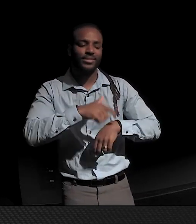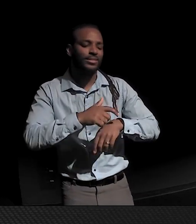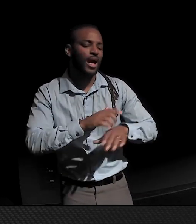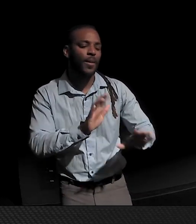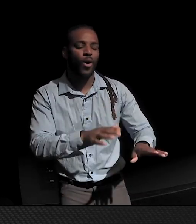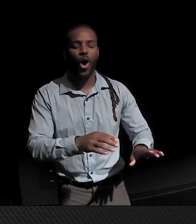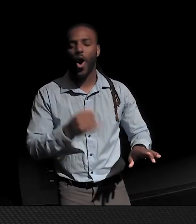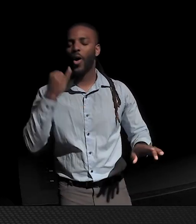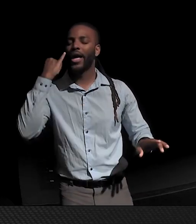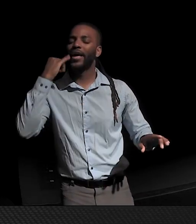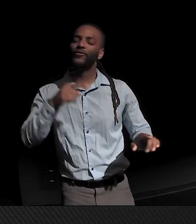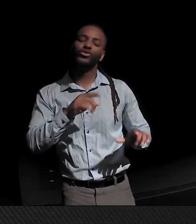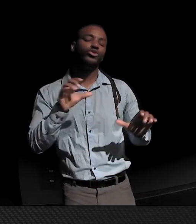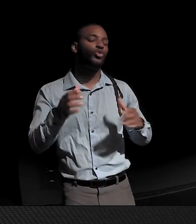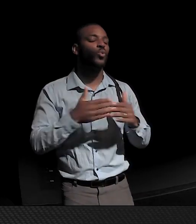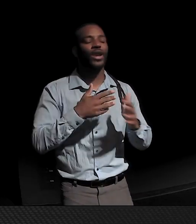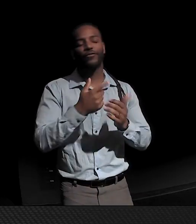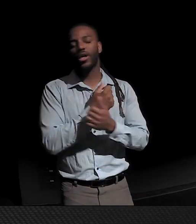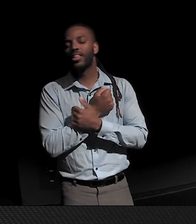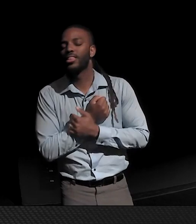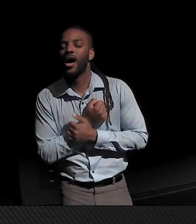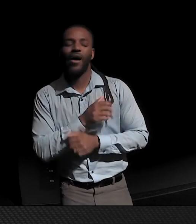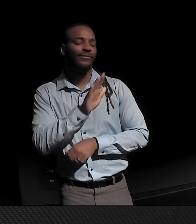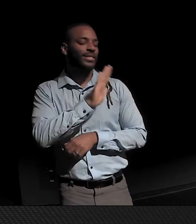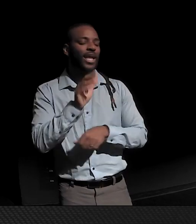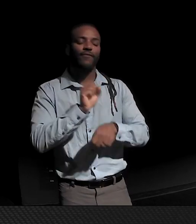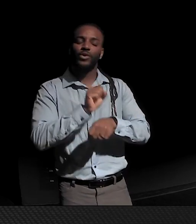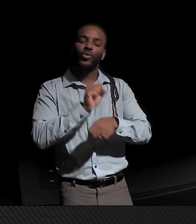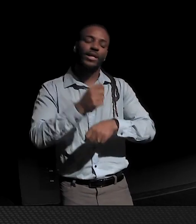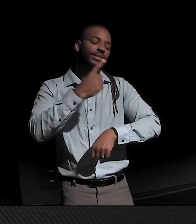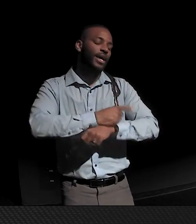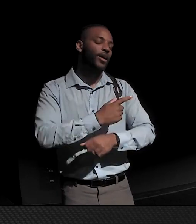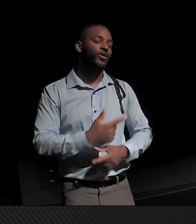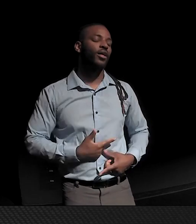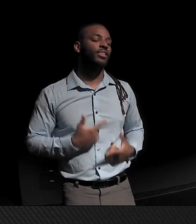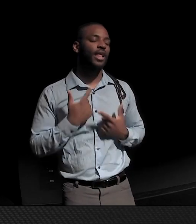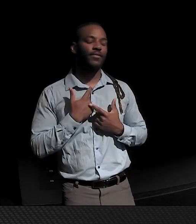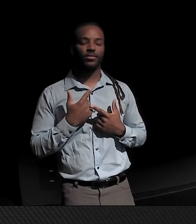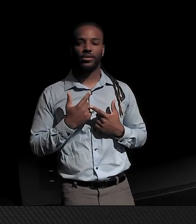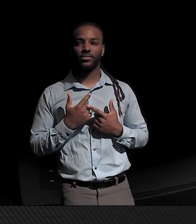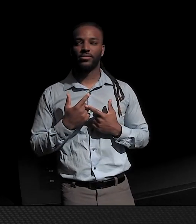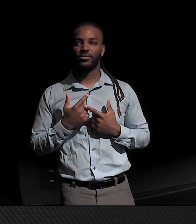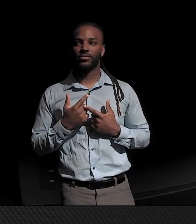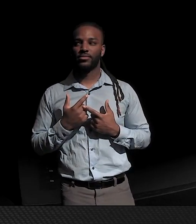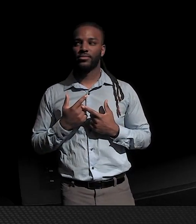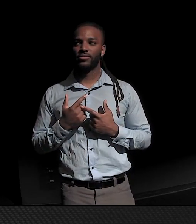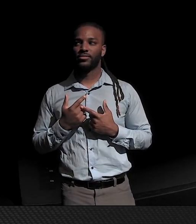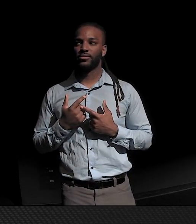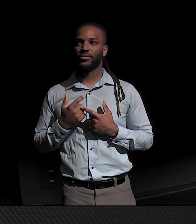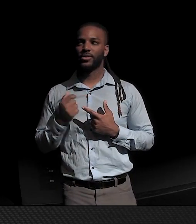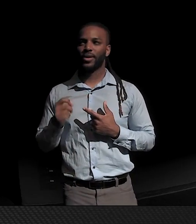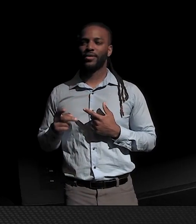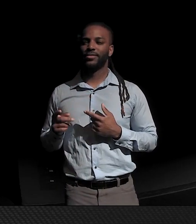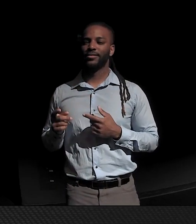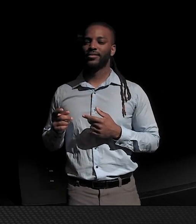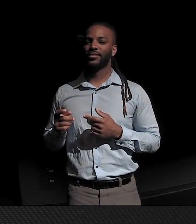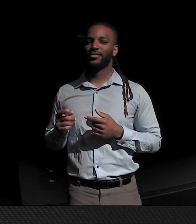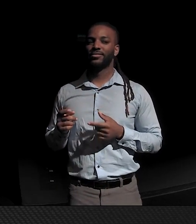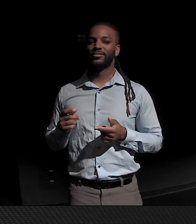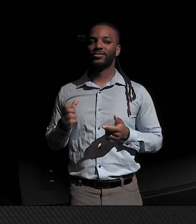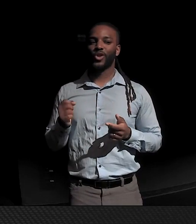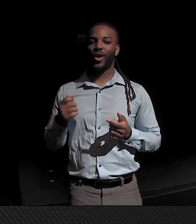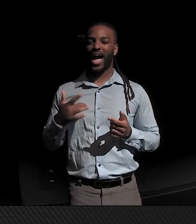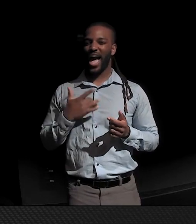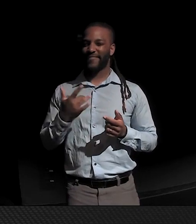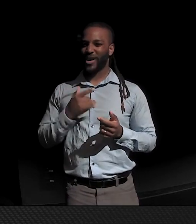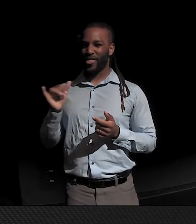Oh, if you just do what you love, you'll never work a day in your life. Like, and that didn't feel real either. And so I